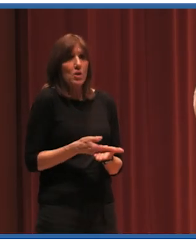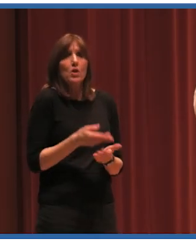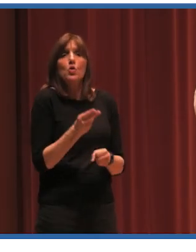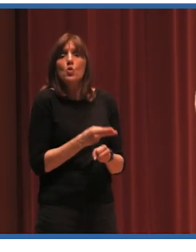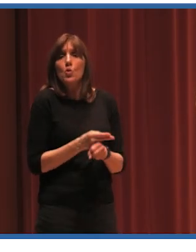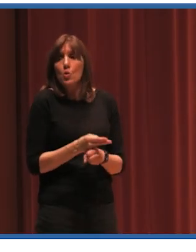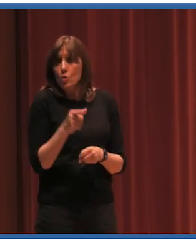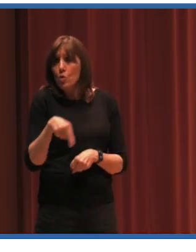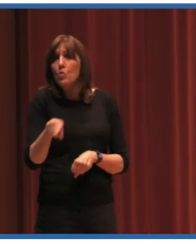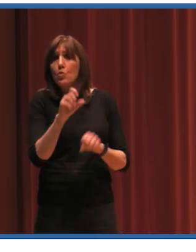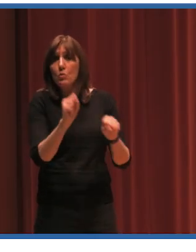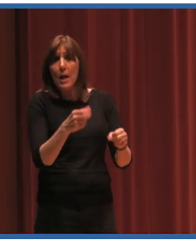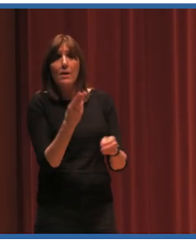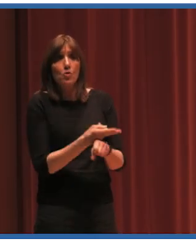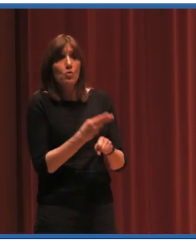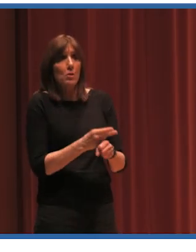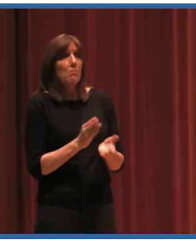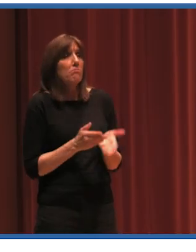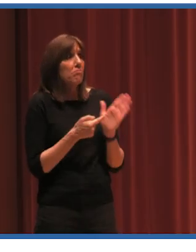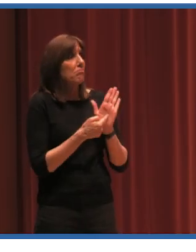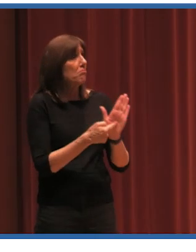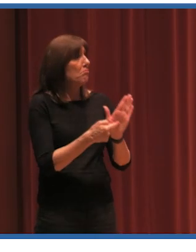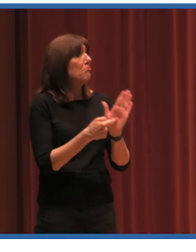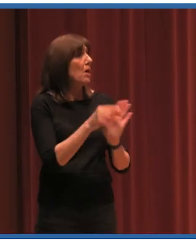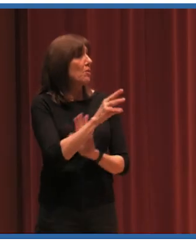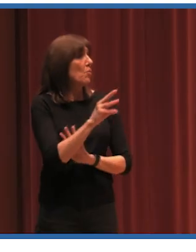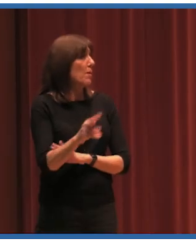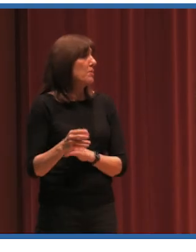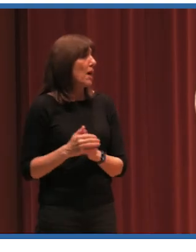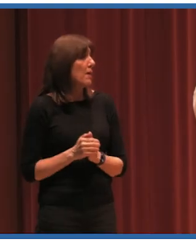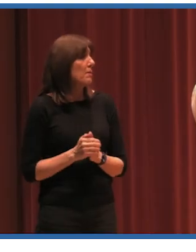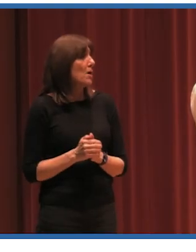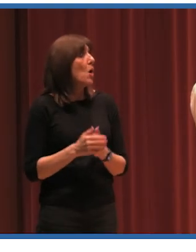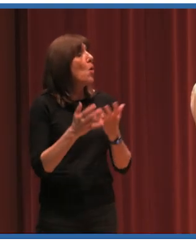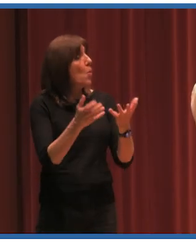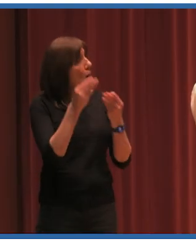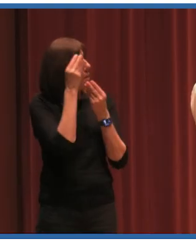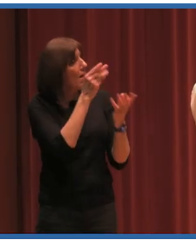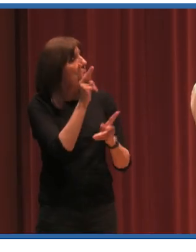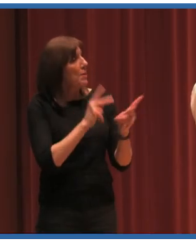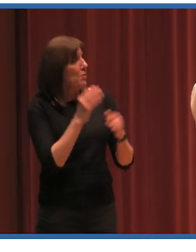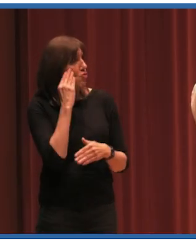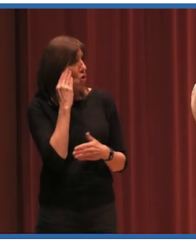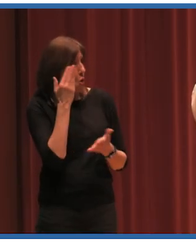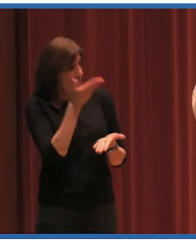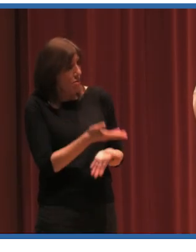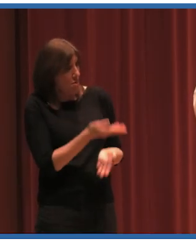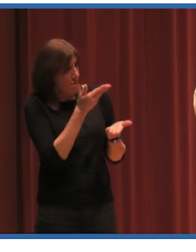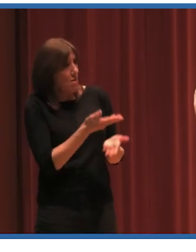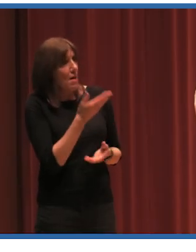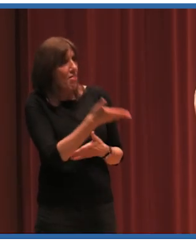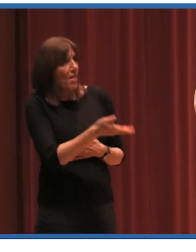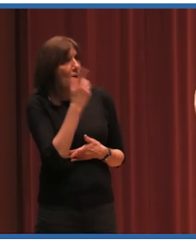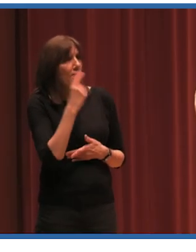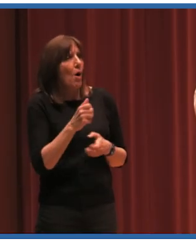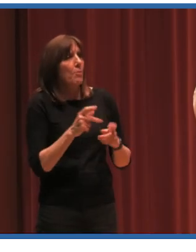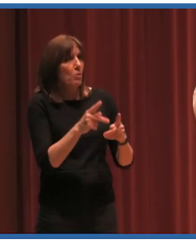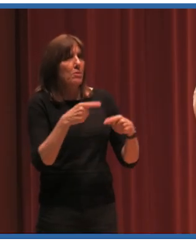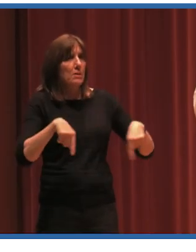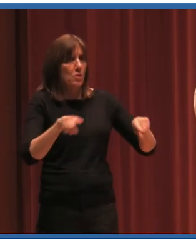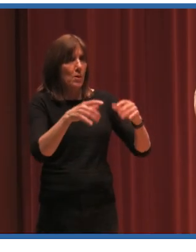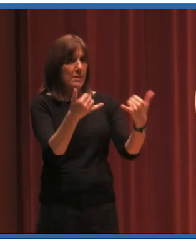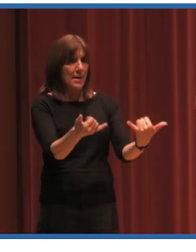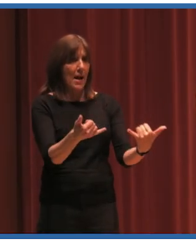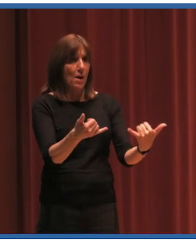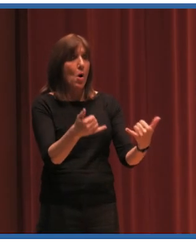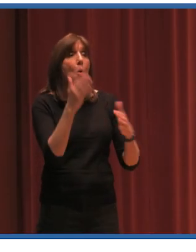use. And we try to use it to its fullest extent possible to let people know that it's out there through opportunities like this. We hope